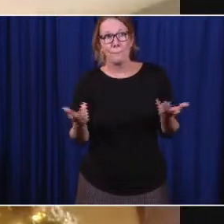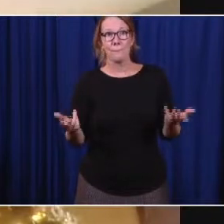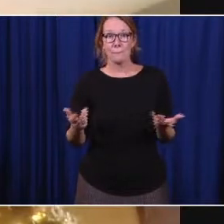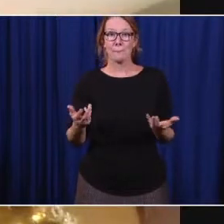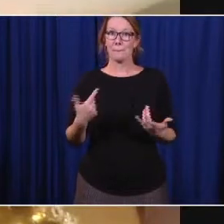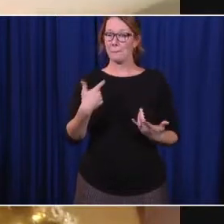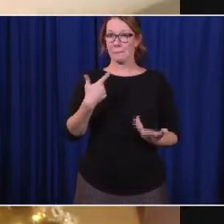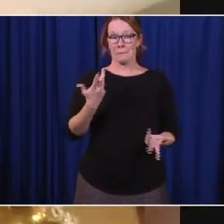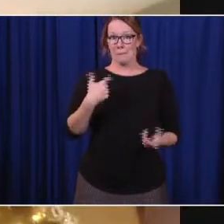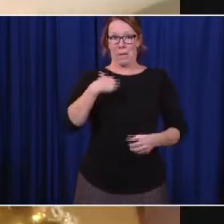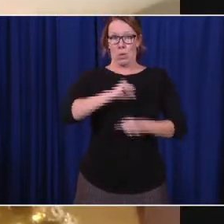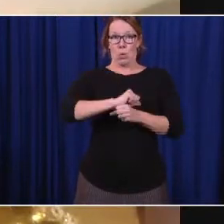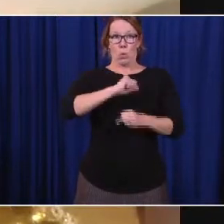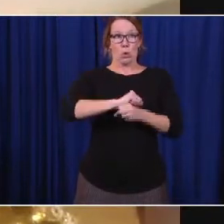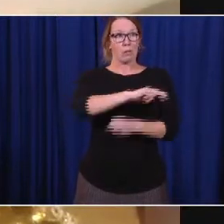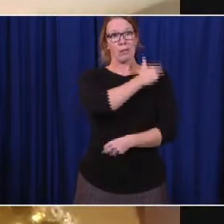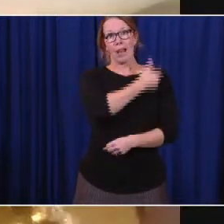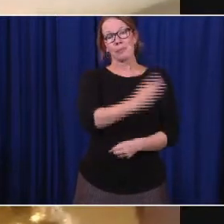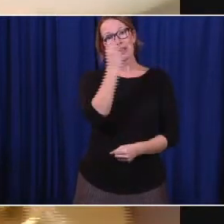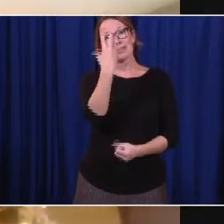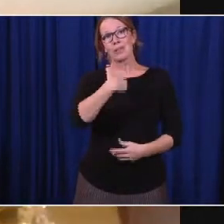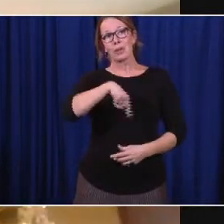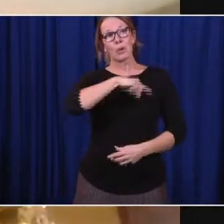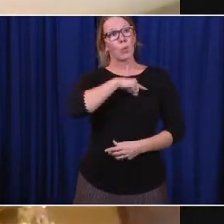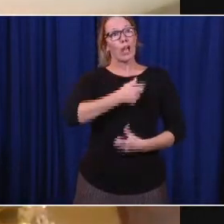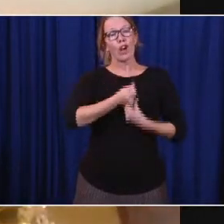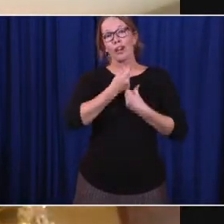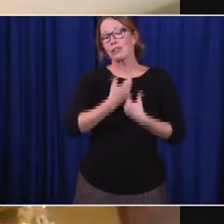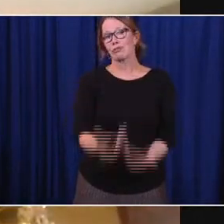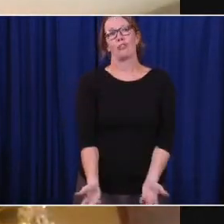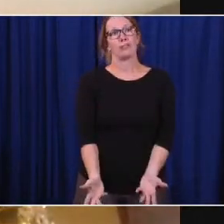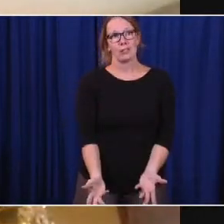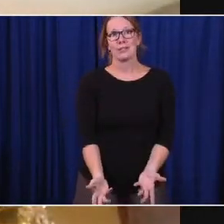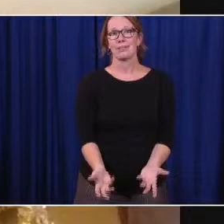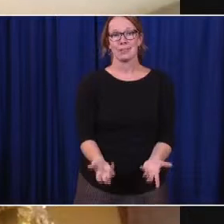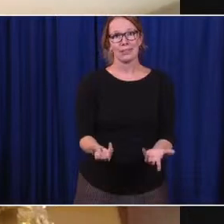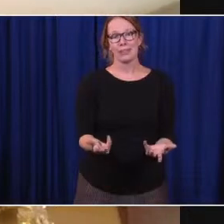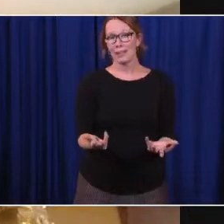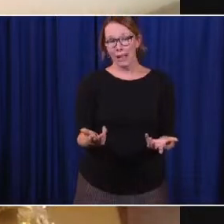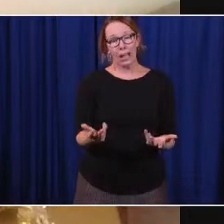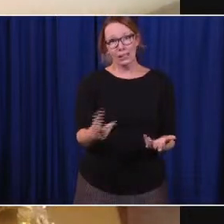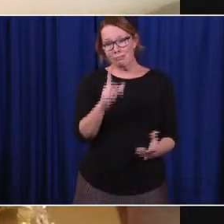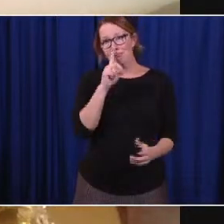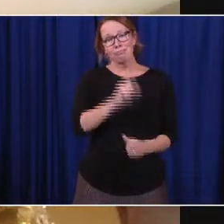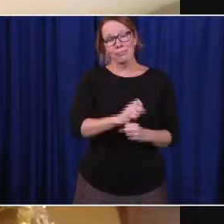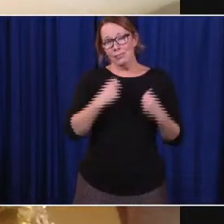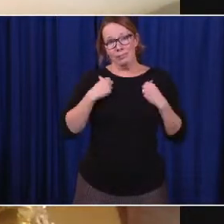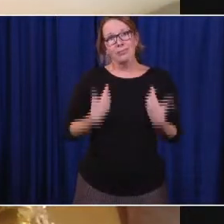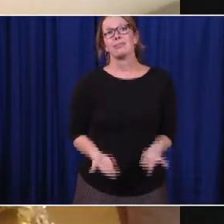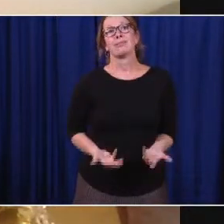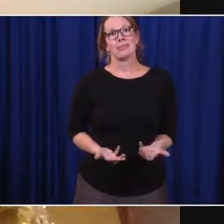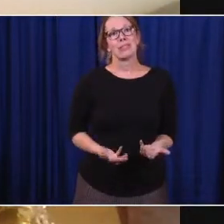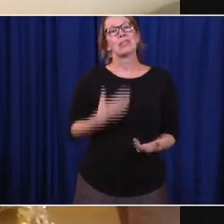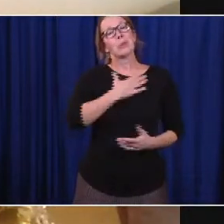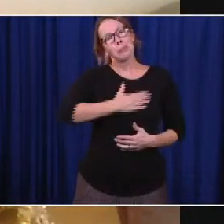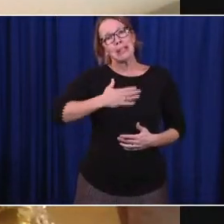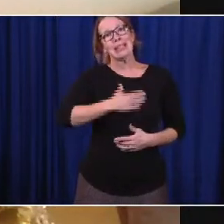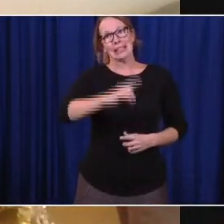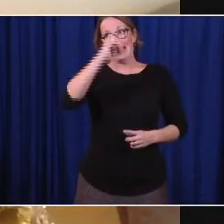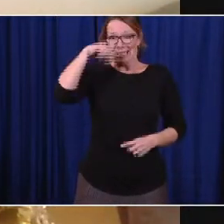working in the hospital, we're exhausted. So please, I want everyone to realize that. Just please take this